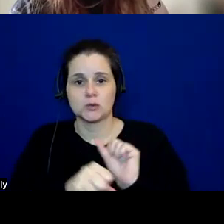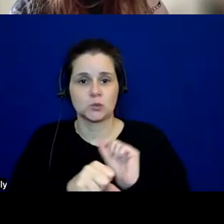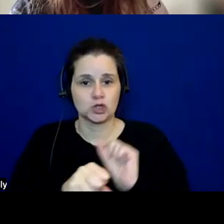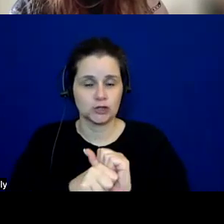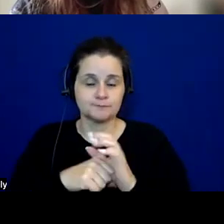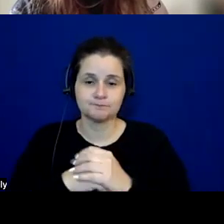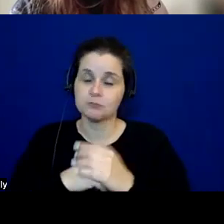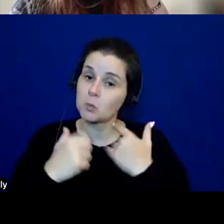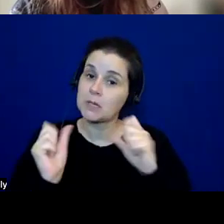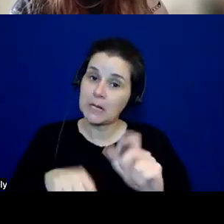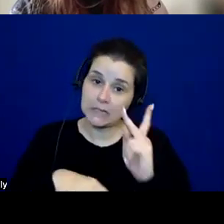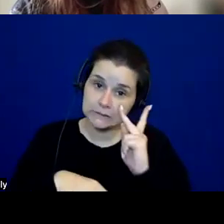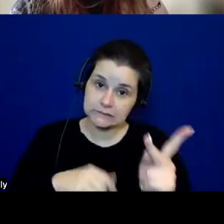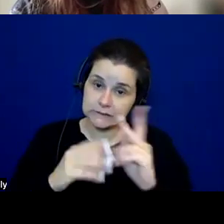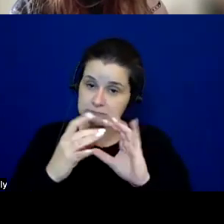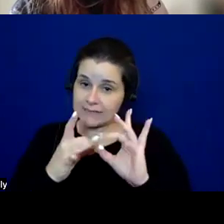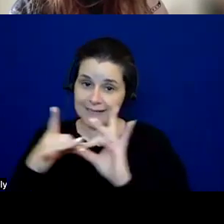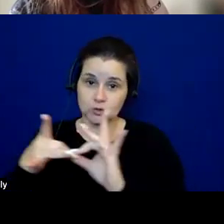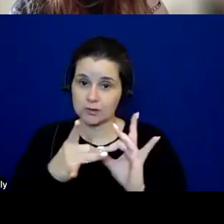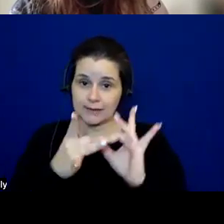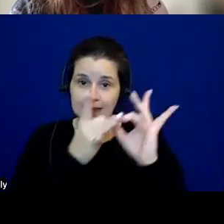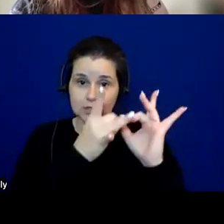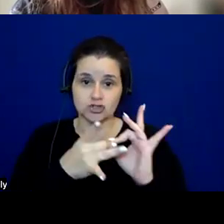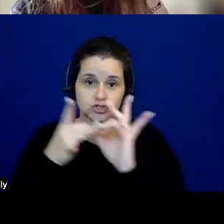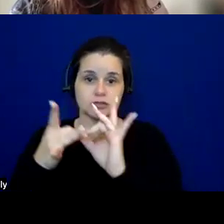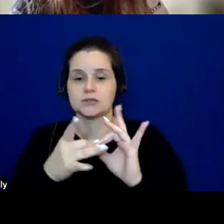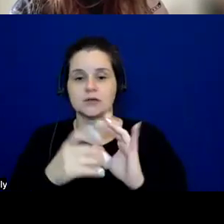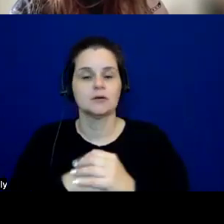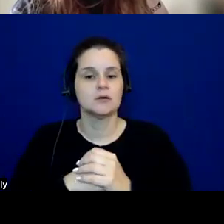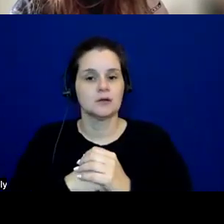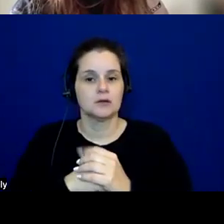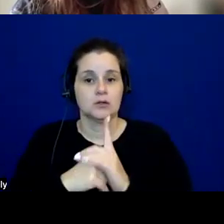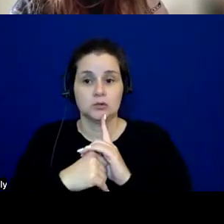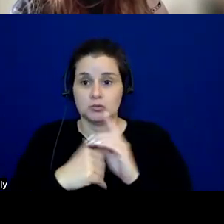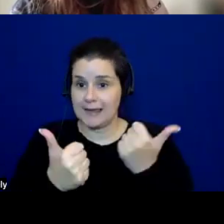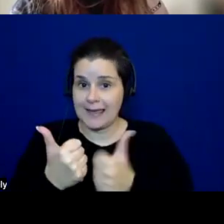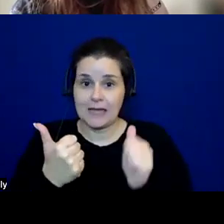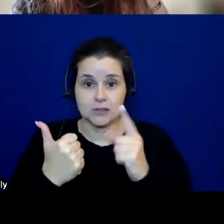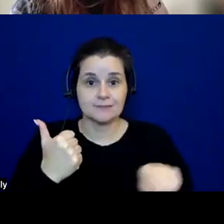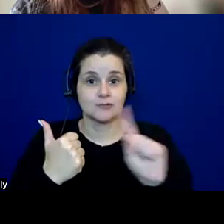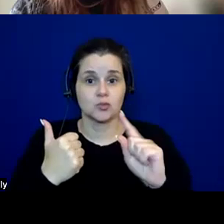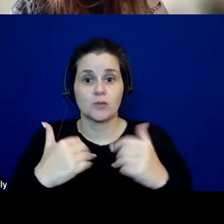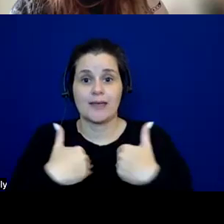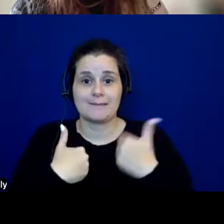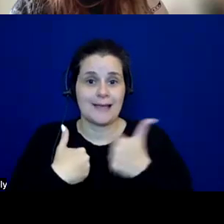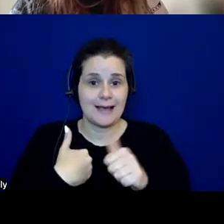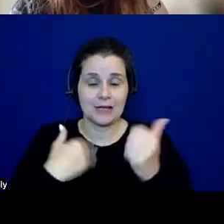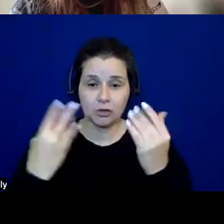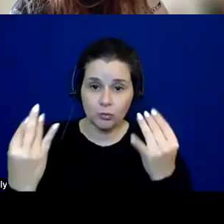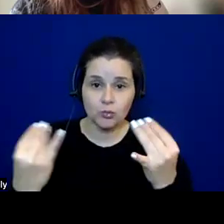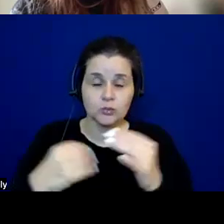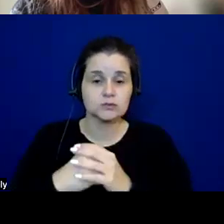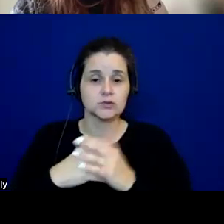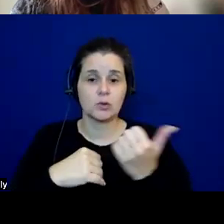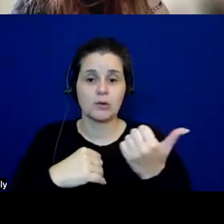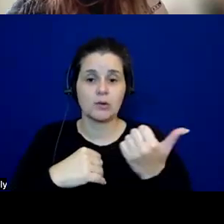That we can see these interconnections. I guess I'm wondering, do any of you have any thoughts or